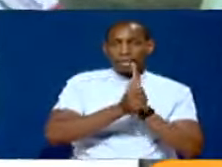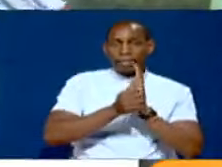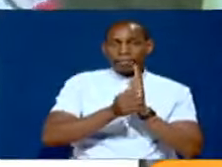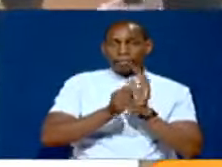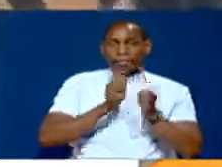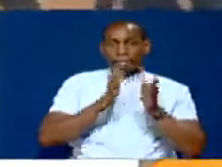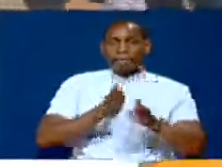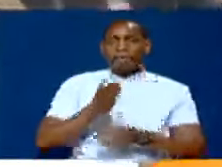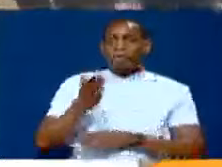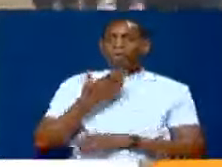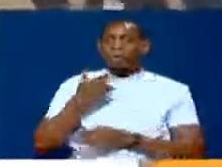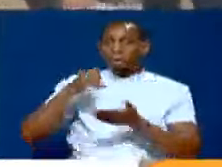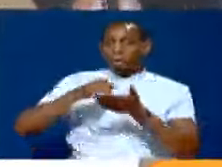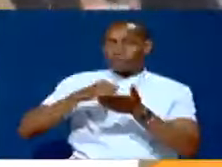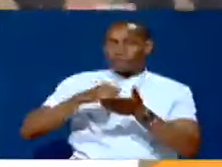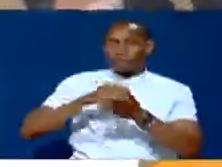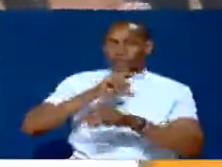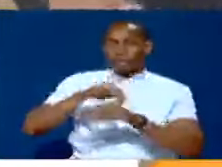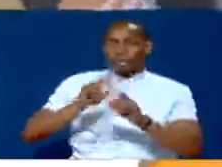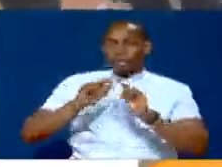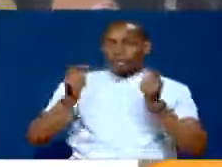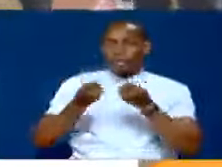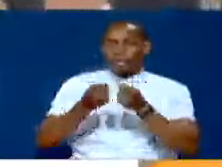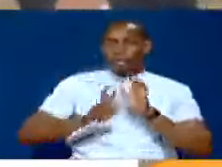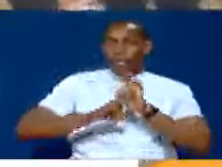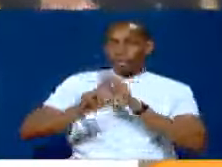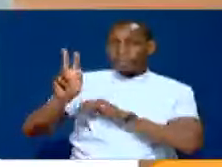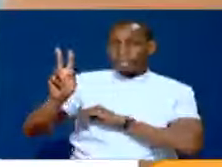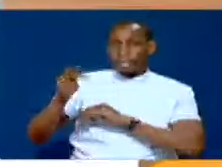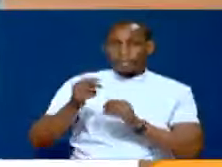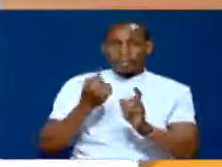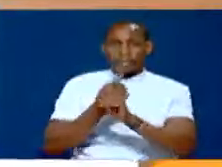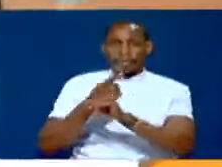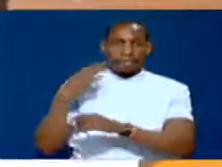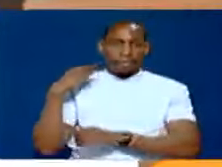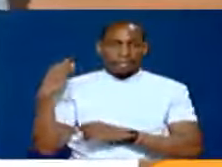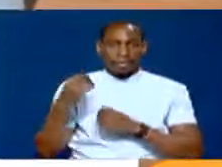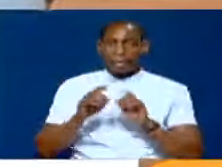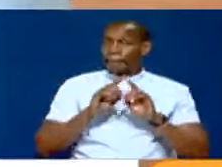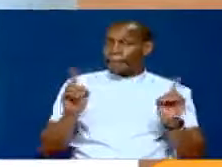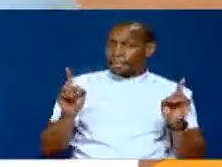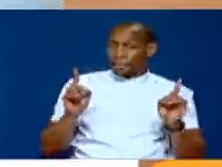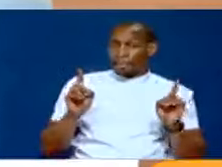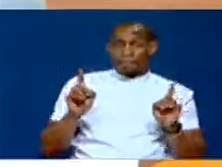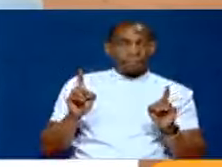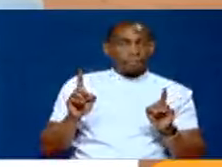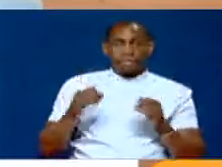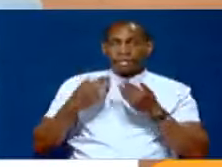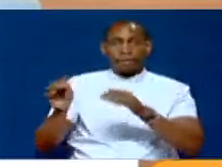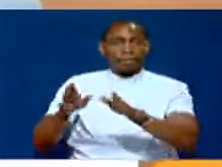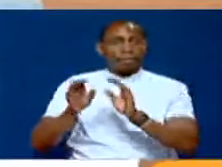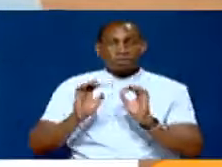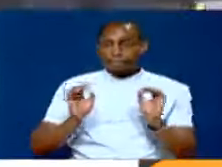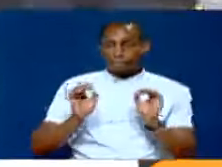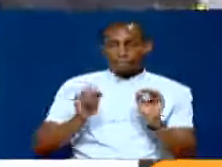athletes who would like to be included in the national team and represent Kenya in other championships, but they are never given a